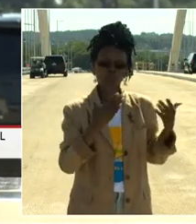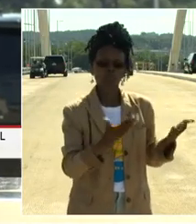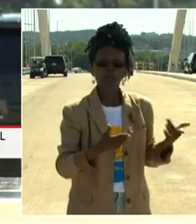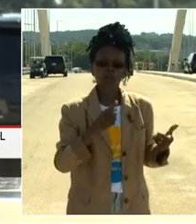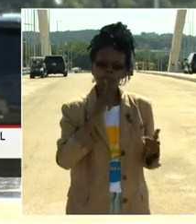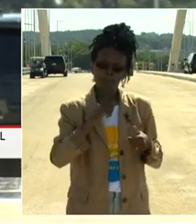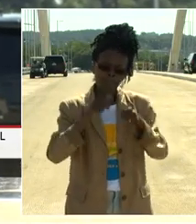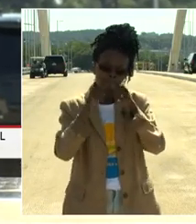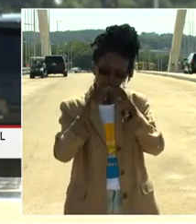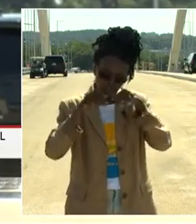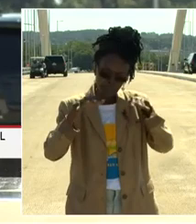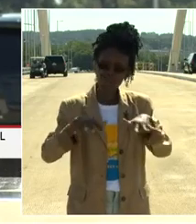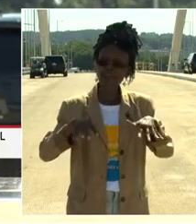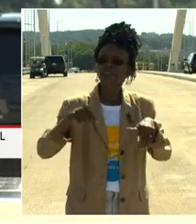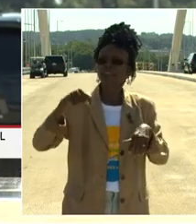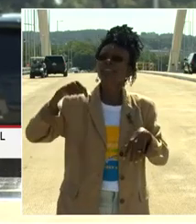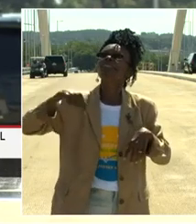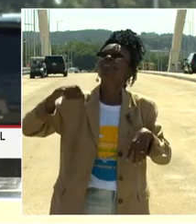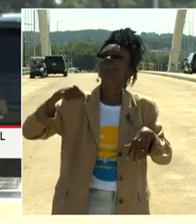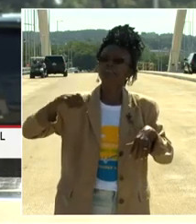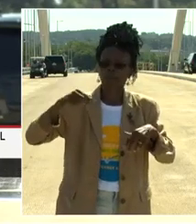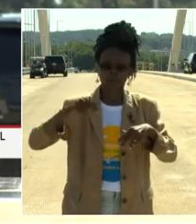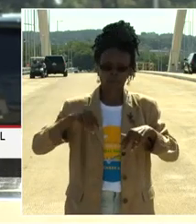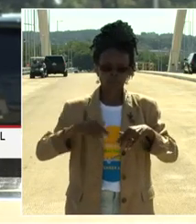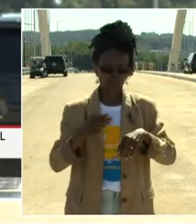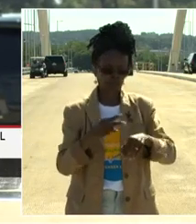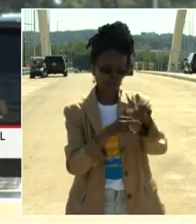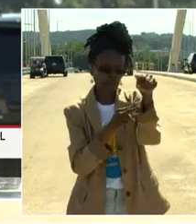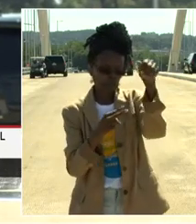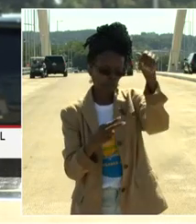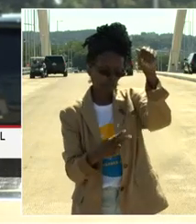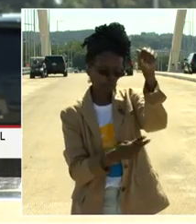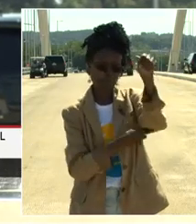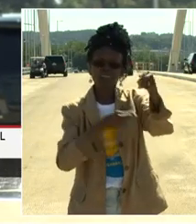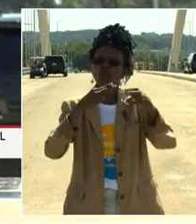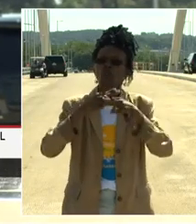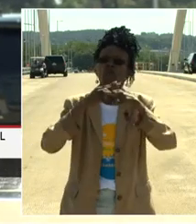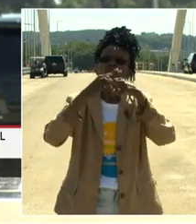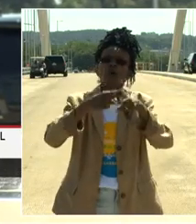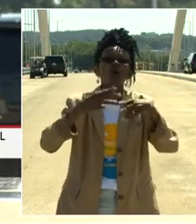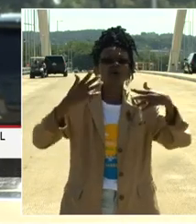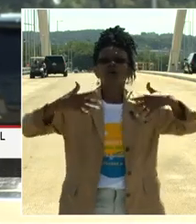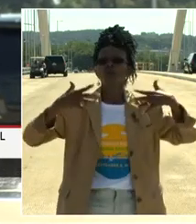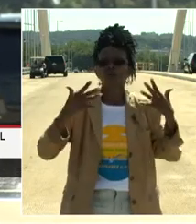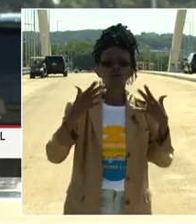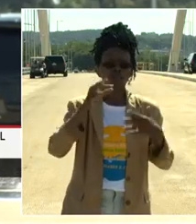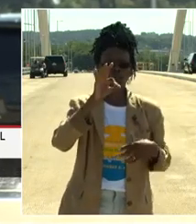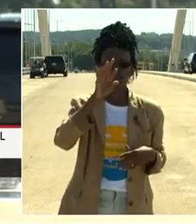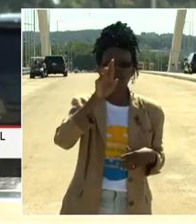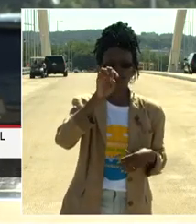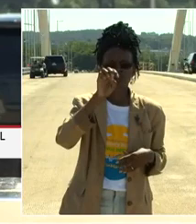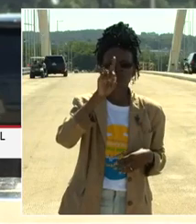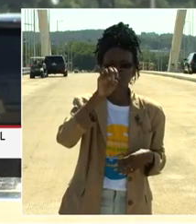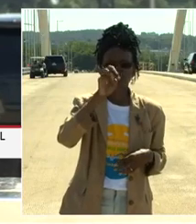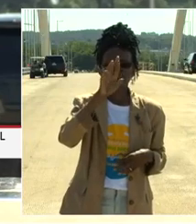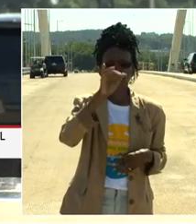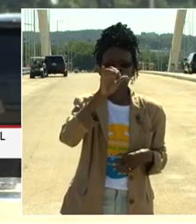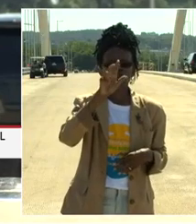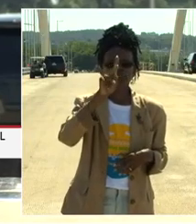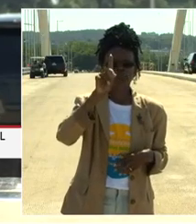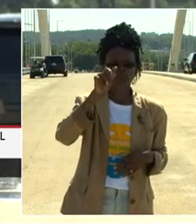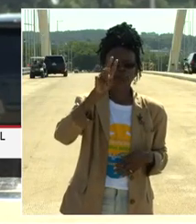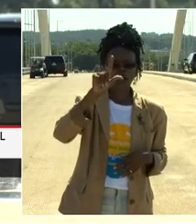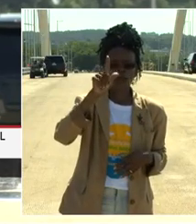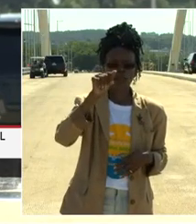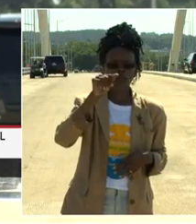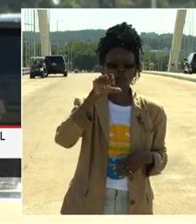I believe that Zora Neale Hurston's words are an appropriate description of Mr. Douglass. He